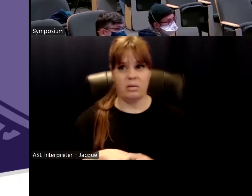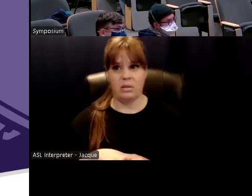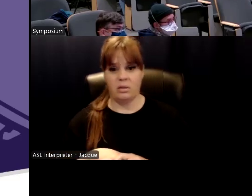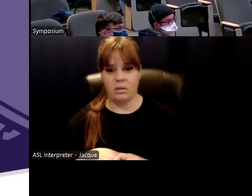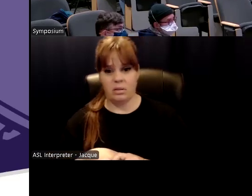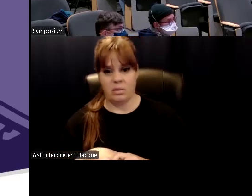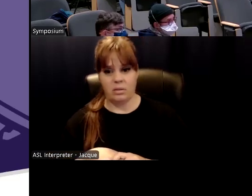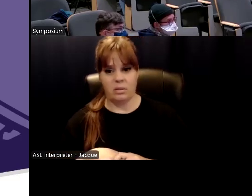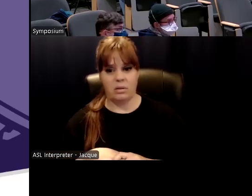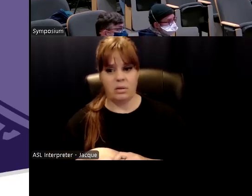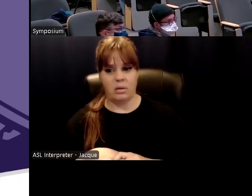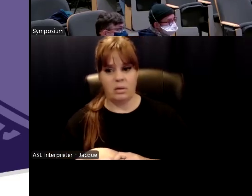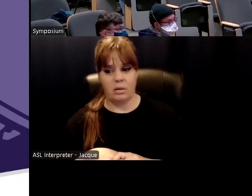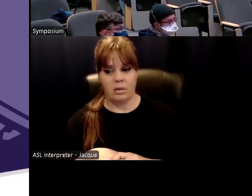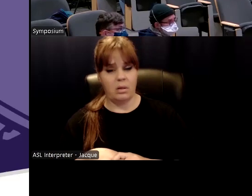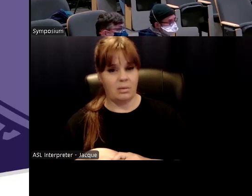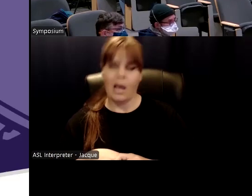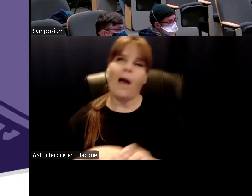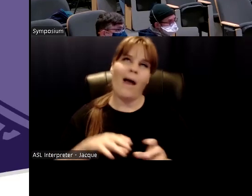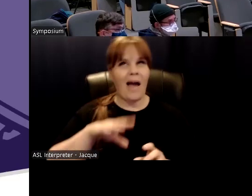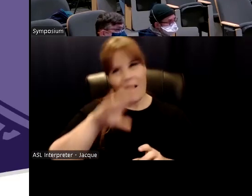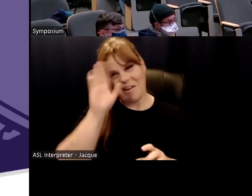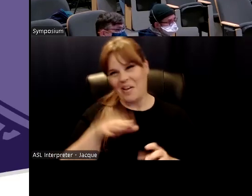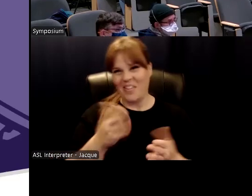I mean, I know I'm asking you a lot, but